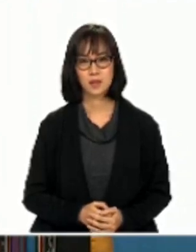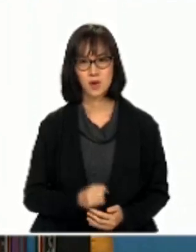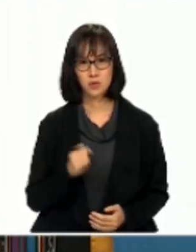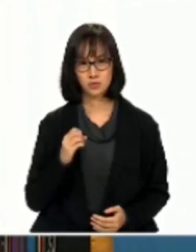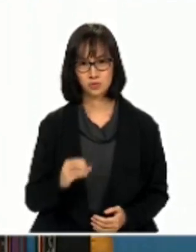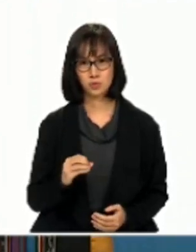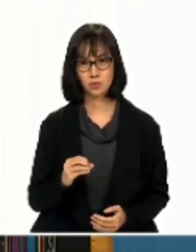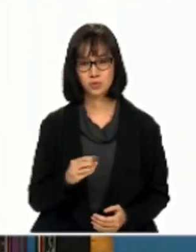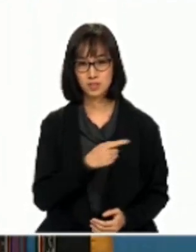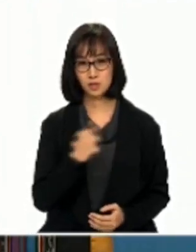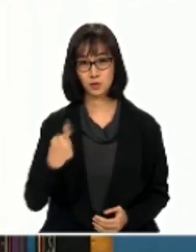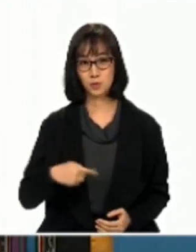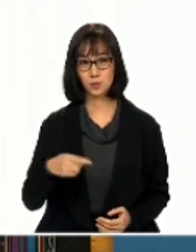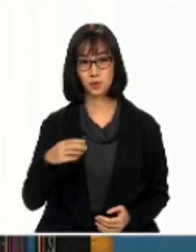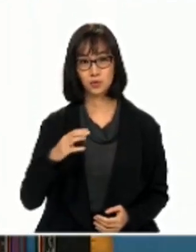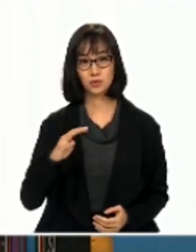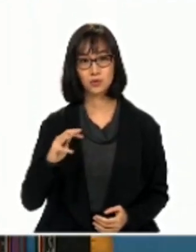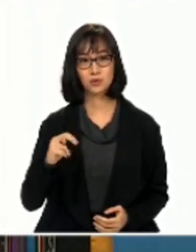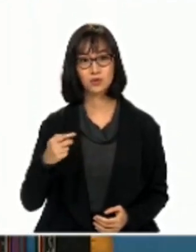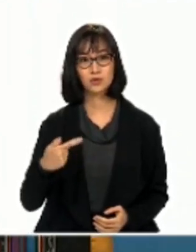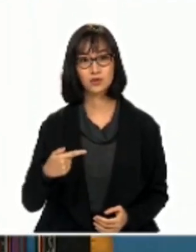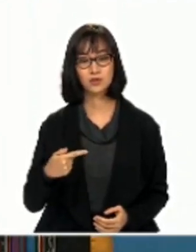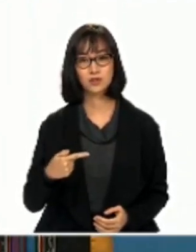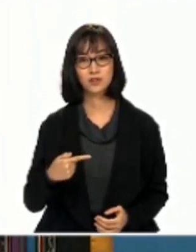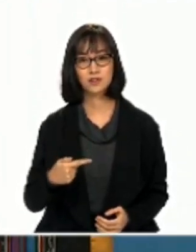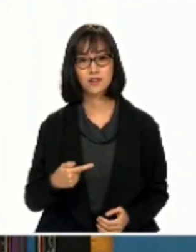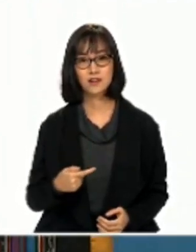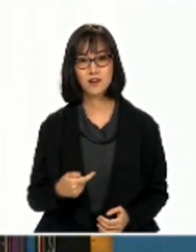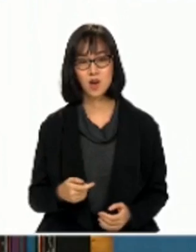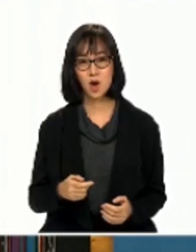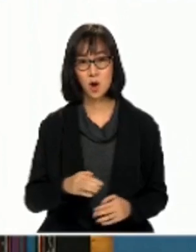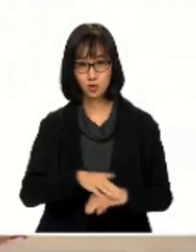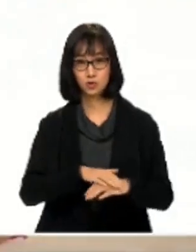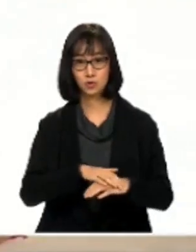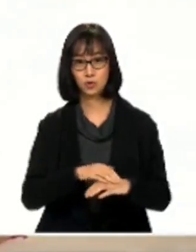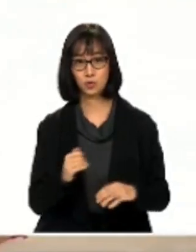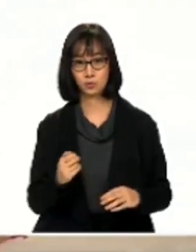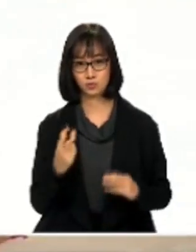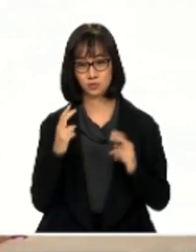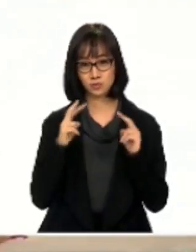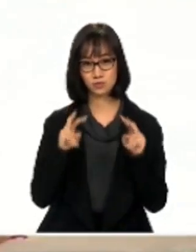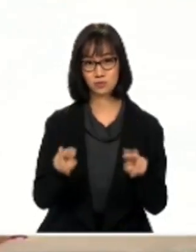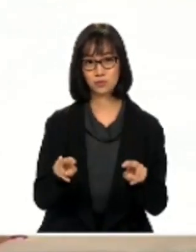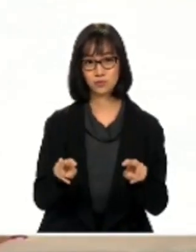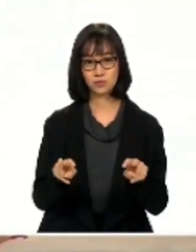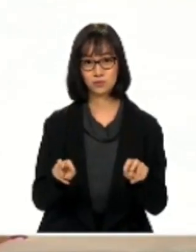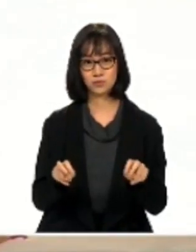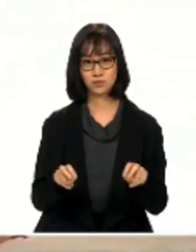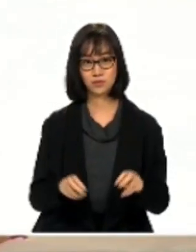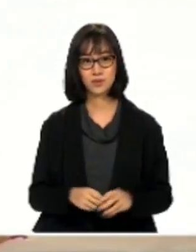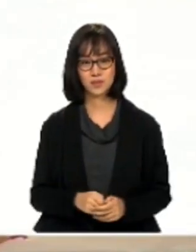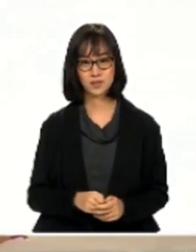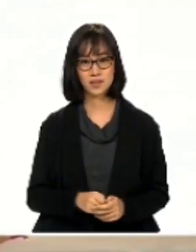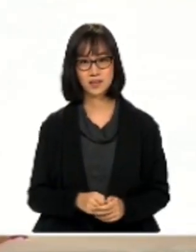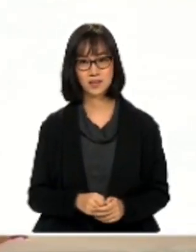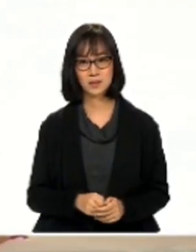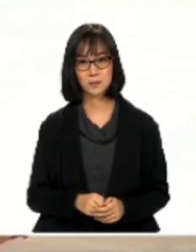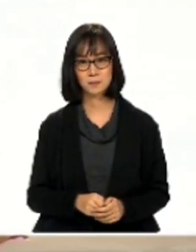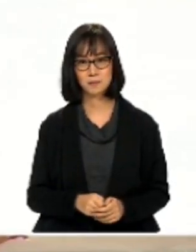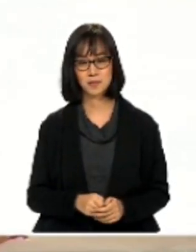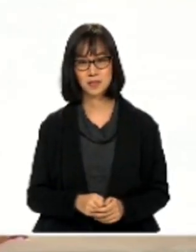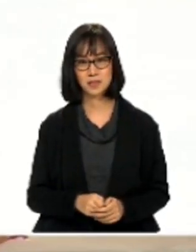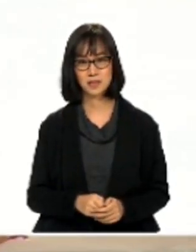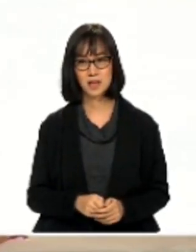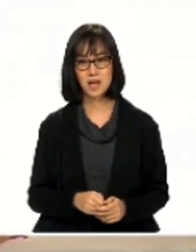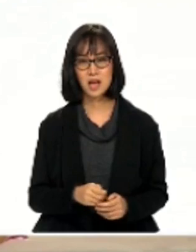was called to testify and said he was assured it will be a closed door. I told